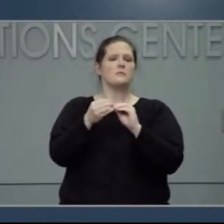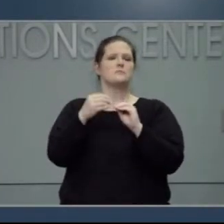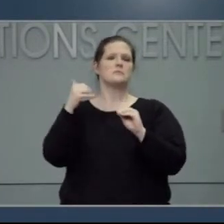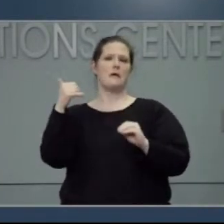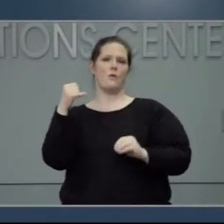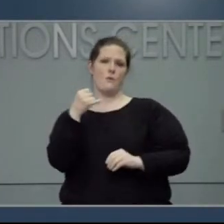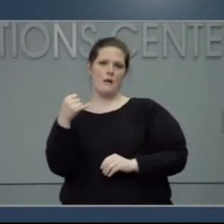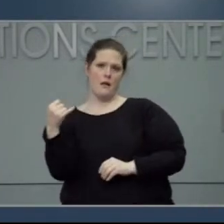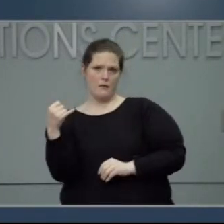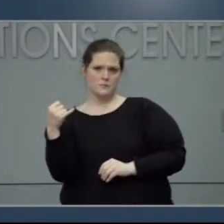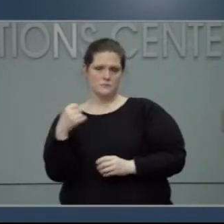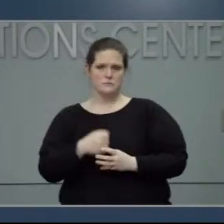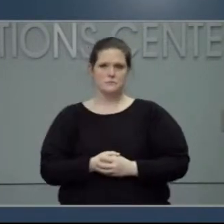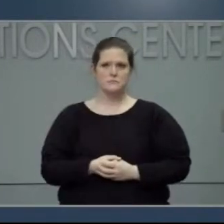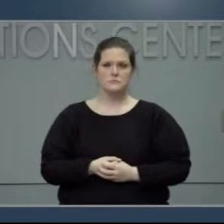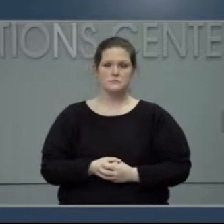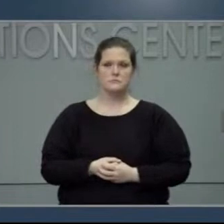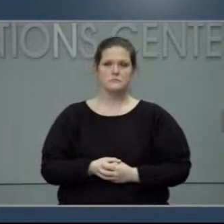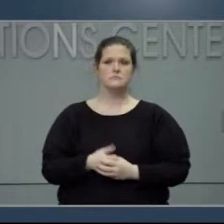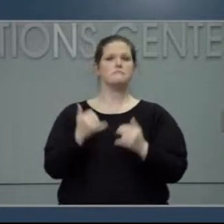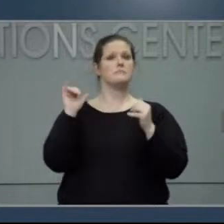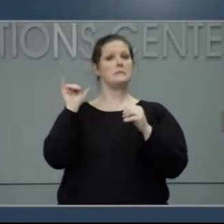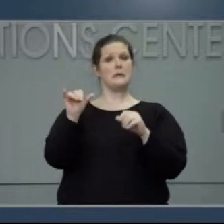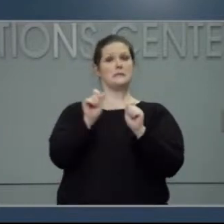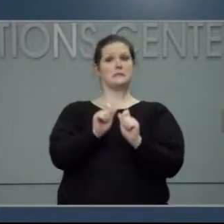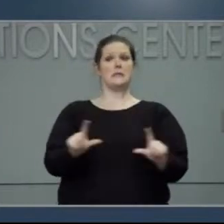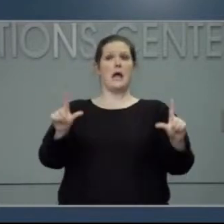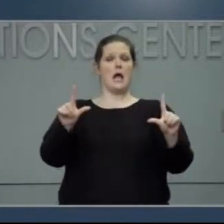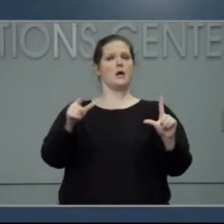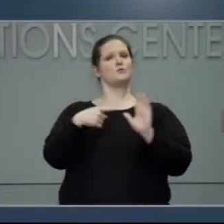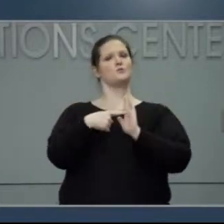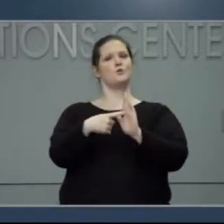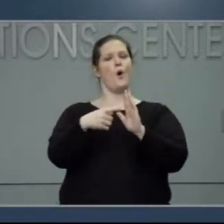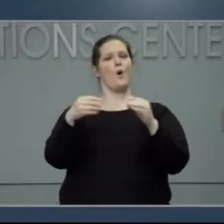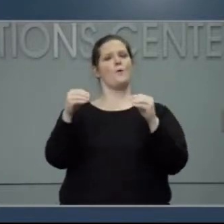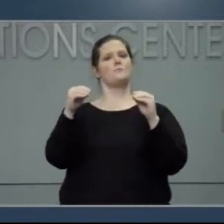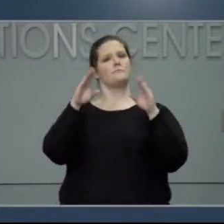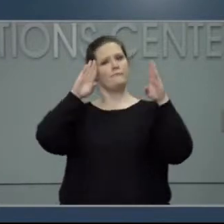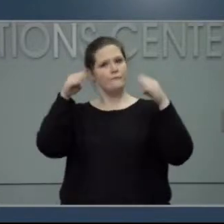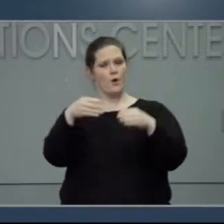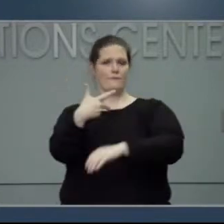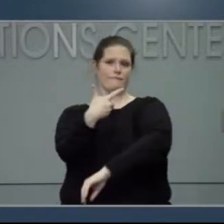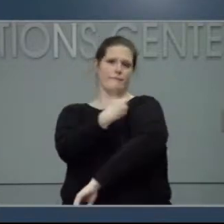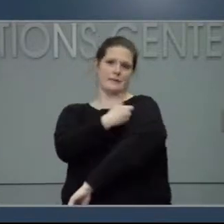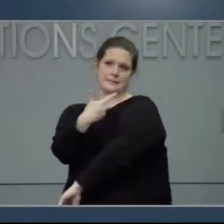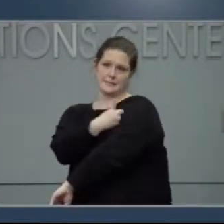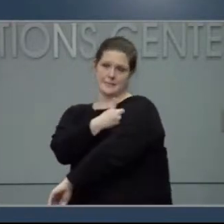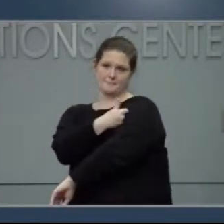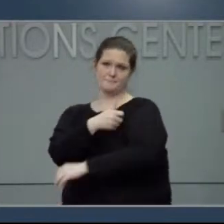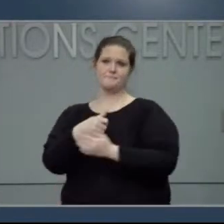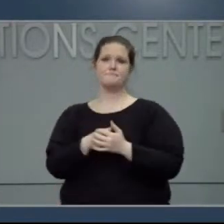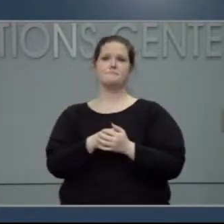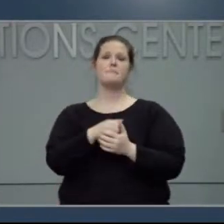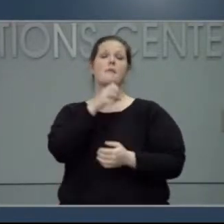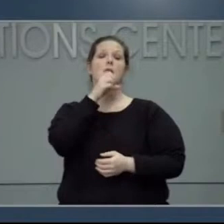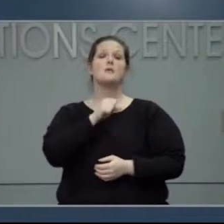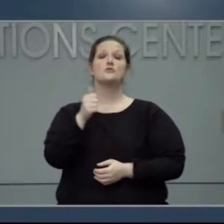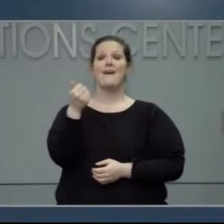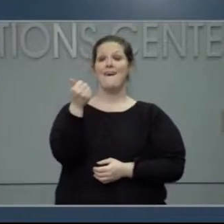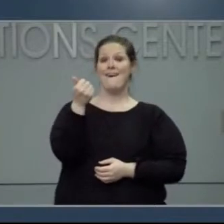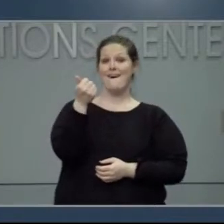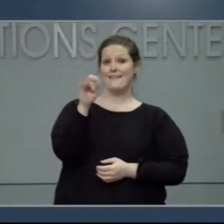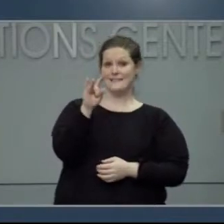great news where we are in vaccination. 32% of all North Carolinians 18 and older are at